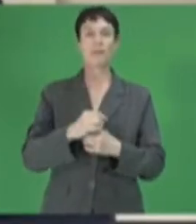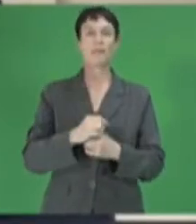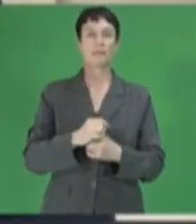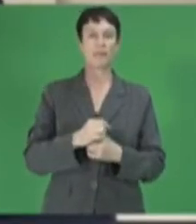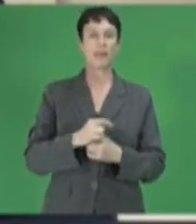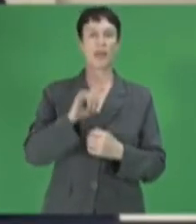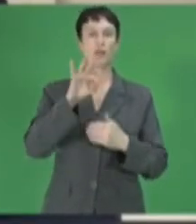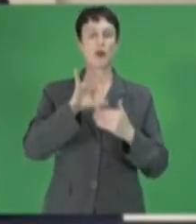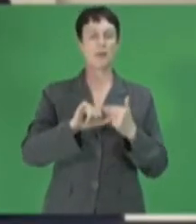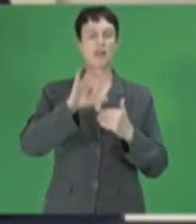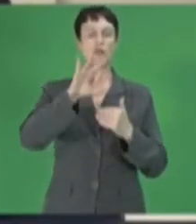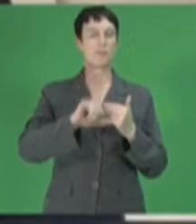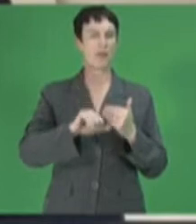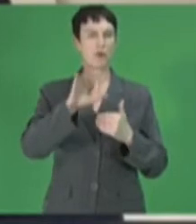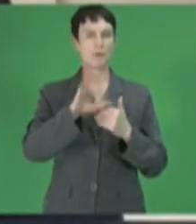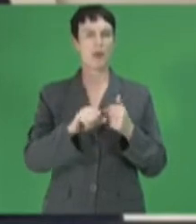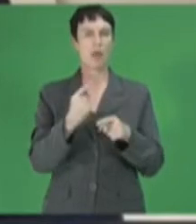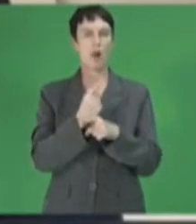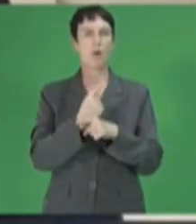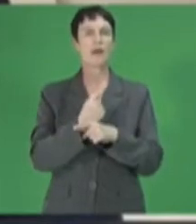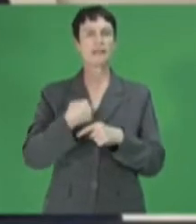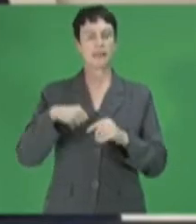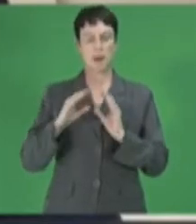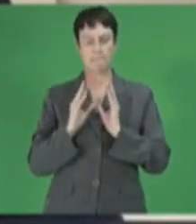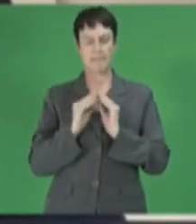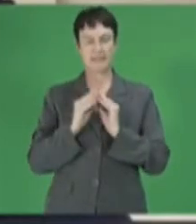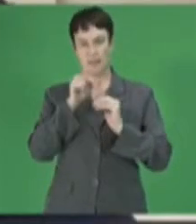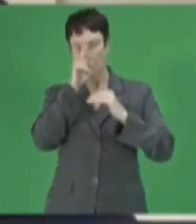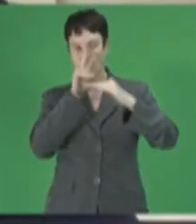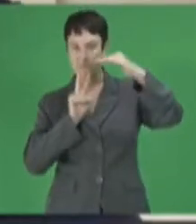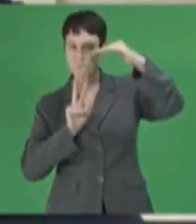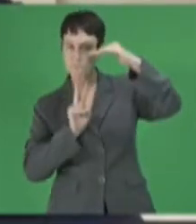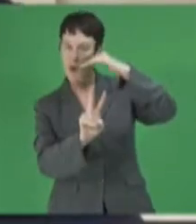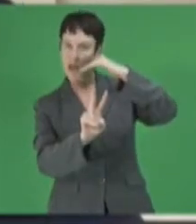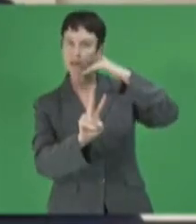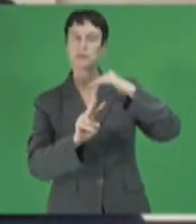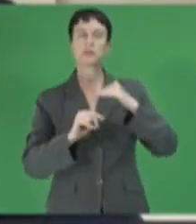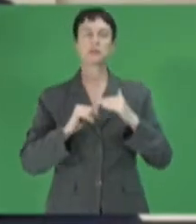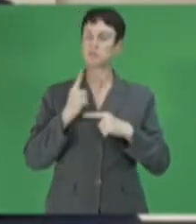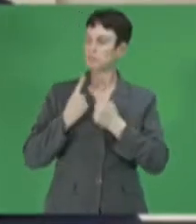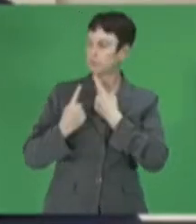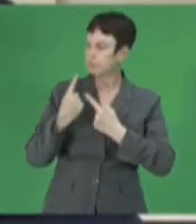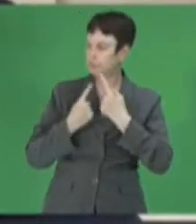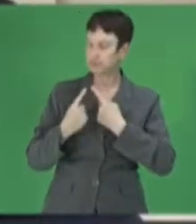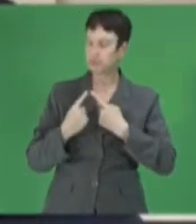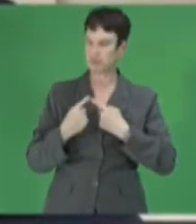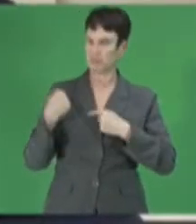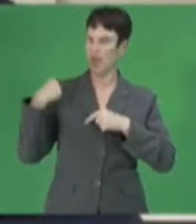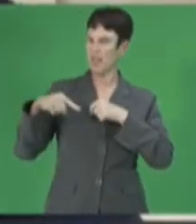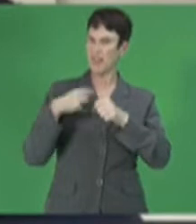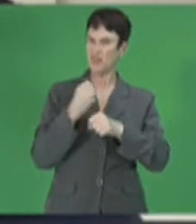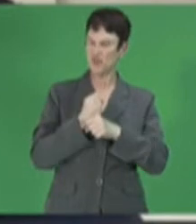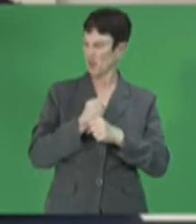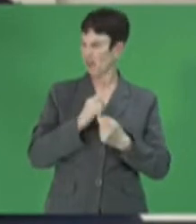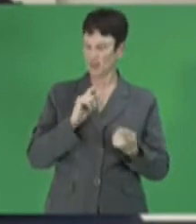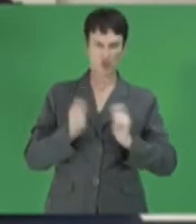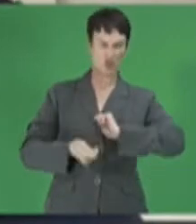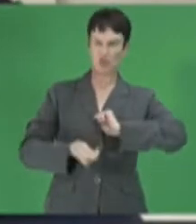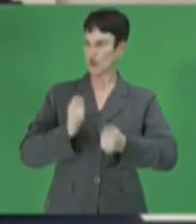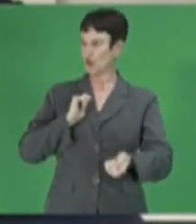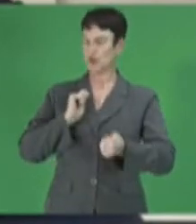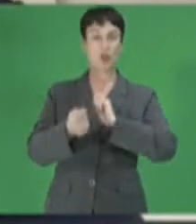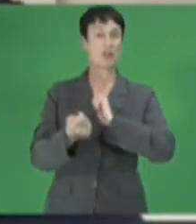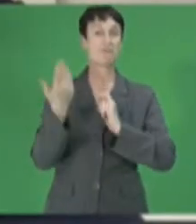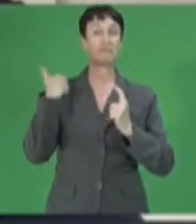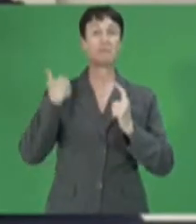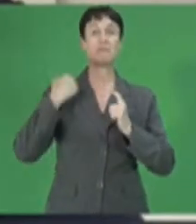our various MPC meetings changed greatly over the course of this year. So the January meeting, we thought